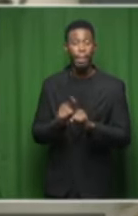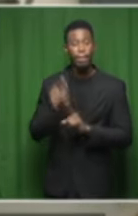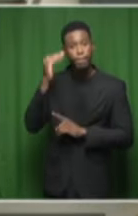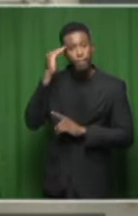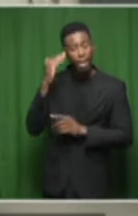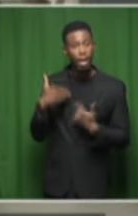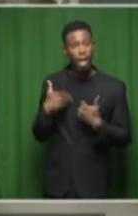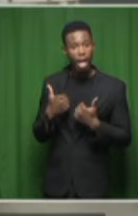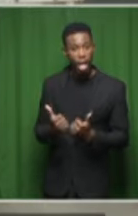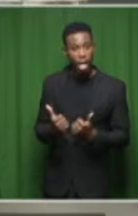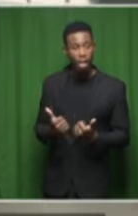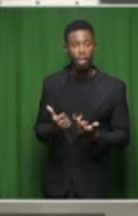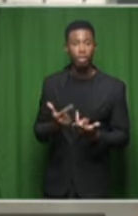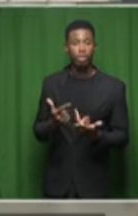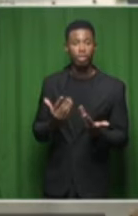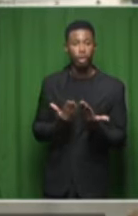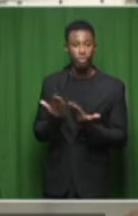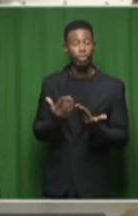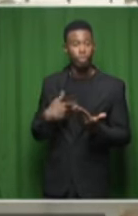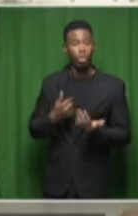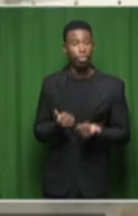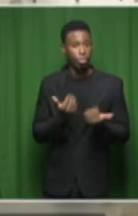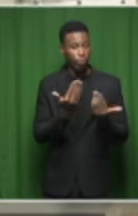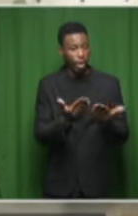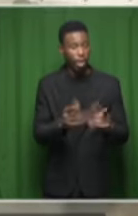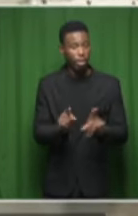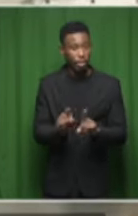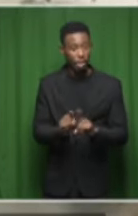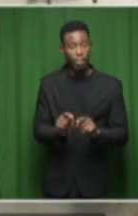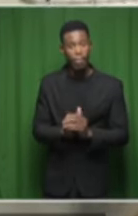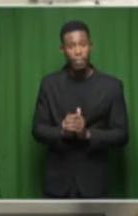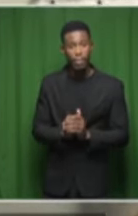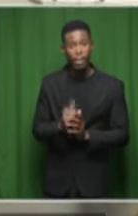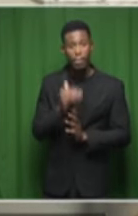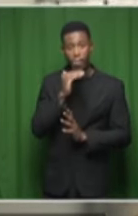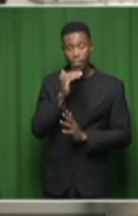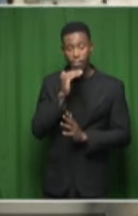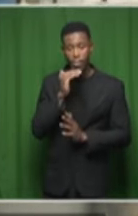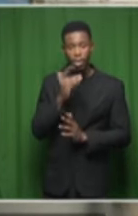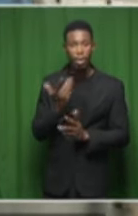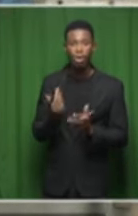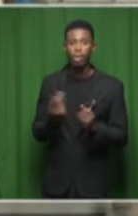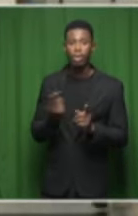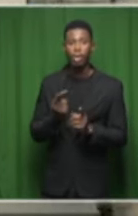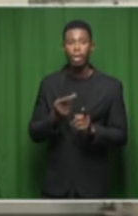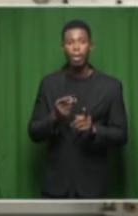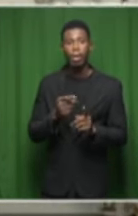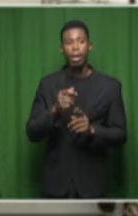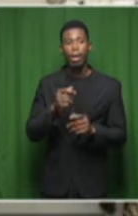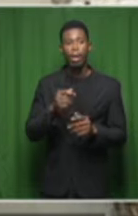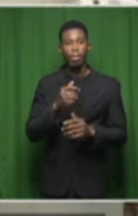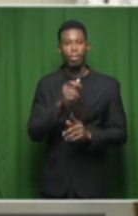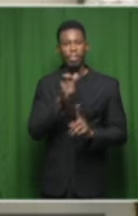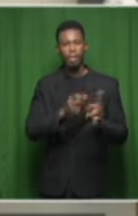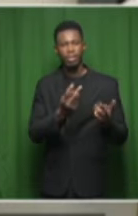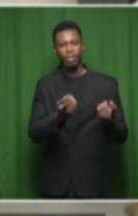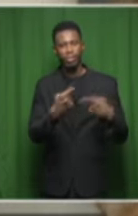services, psychiatry services. And this comprises of both outpatient services as well as inpatient